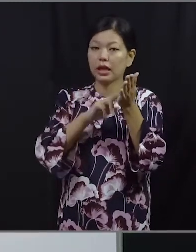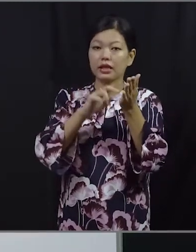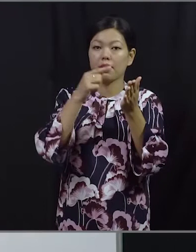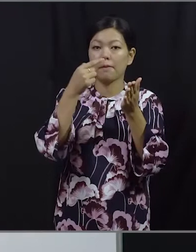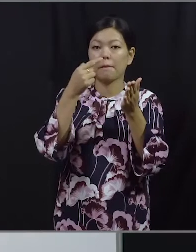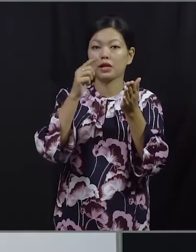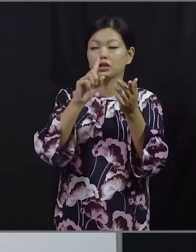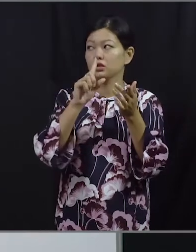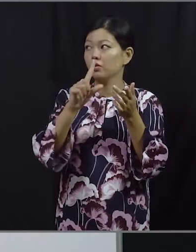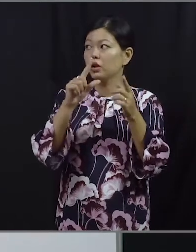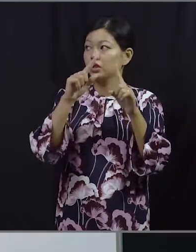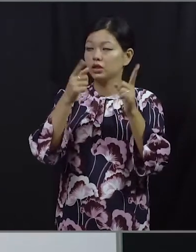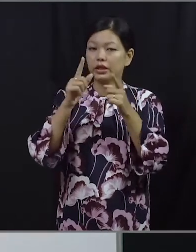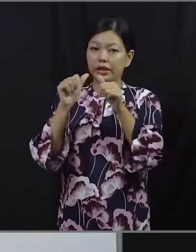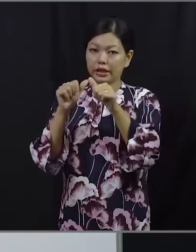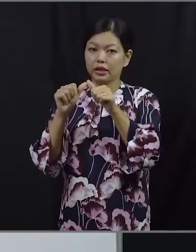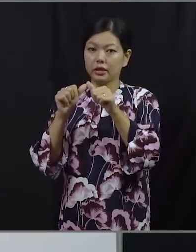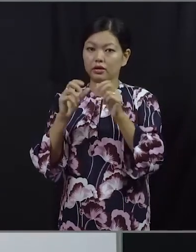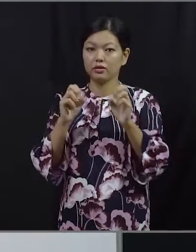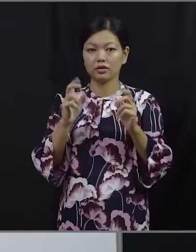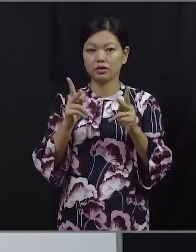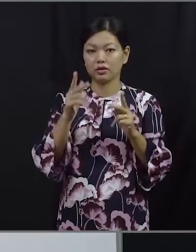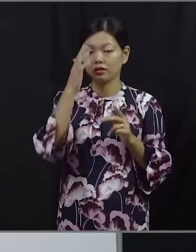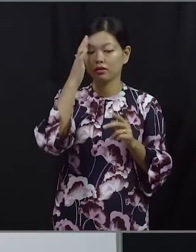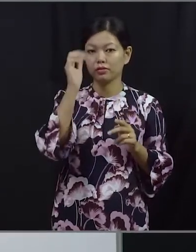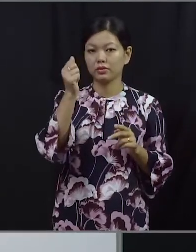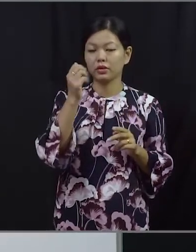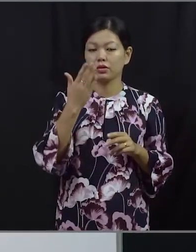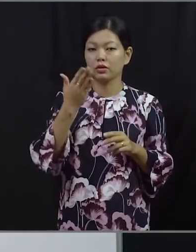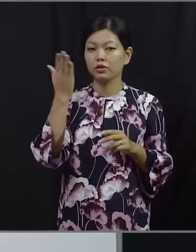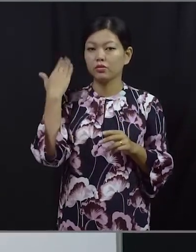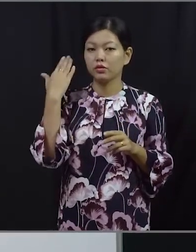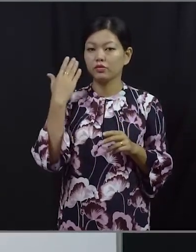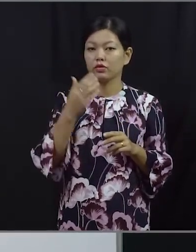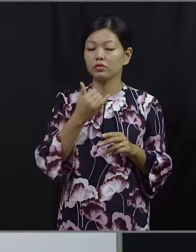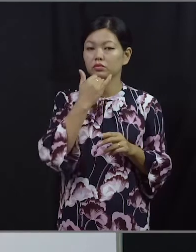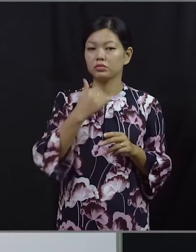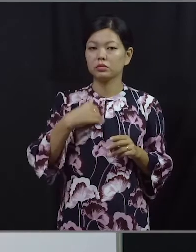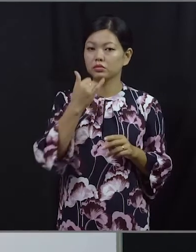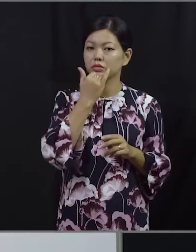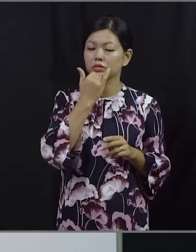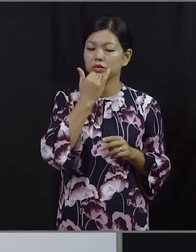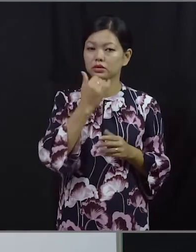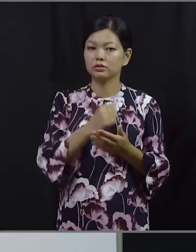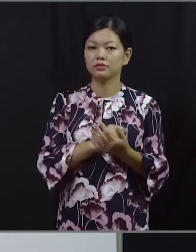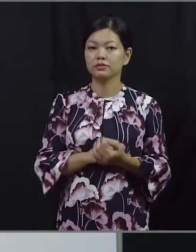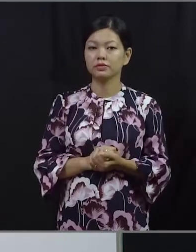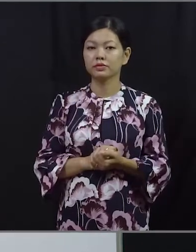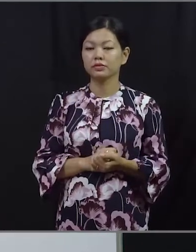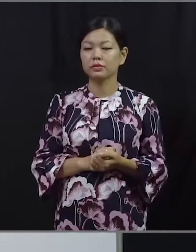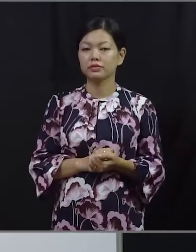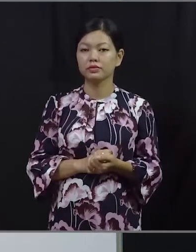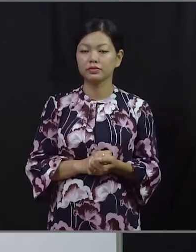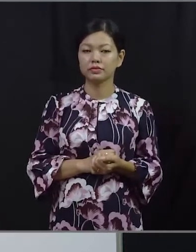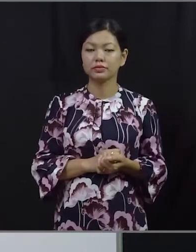already told you, because of I rubbed the data, that's why. Okay, I could not check it. Okay, you please do it. Okay, but overall you got the process, it seems.